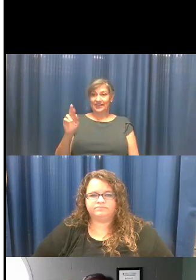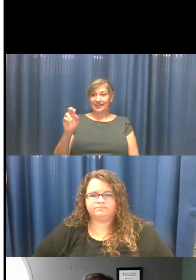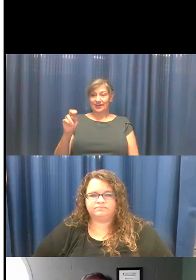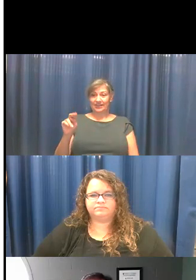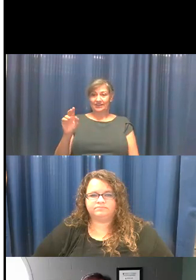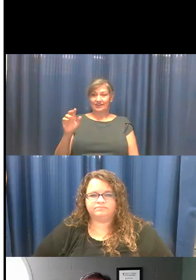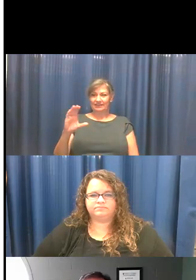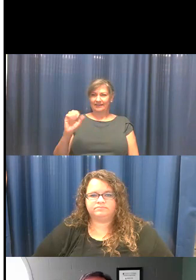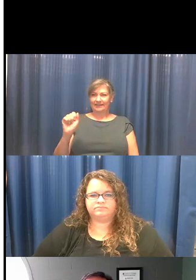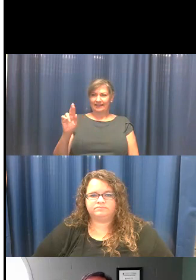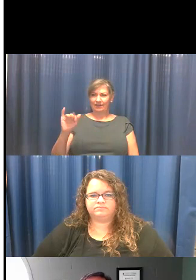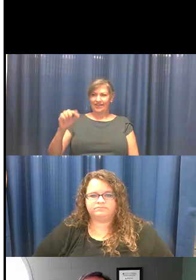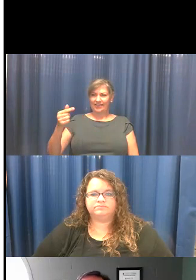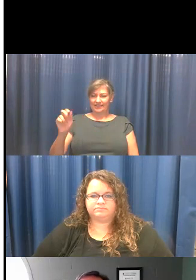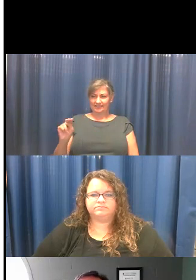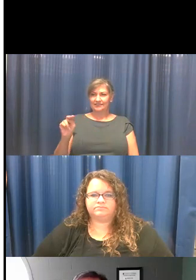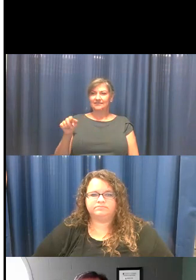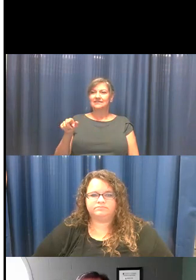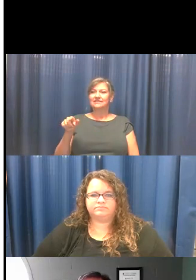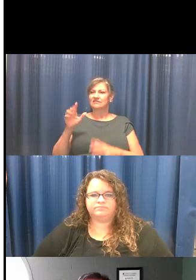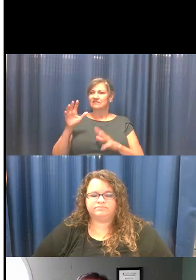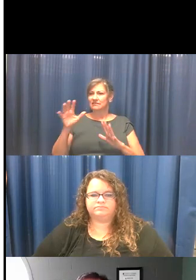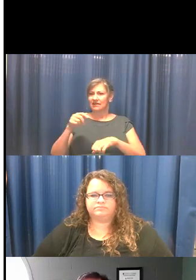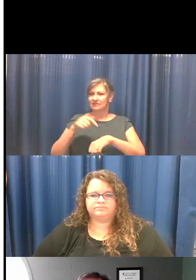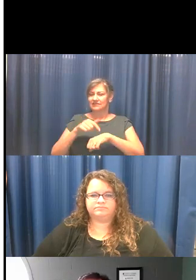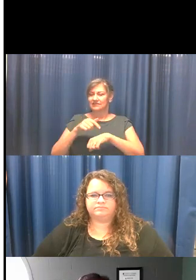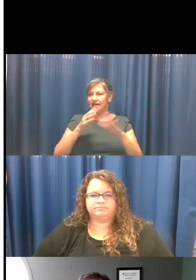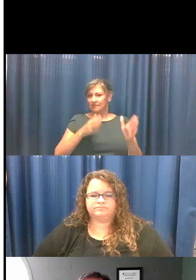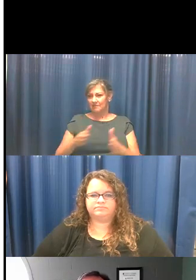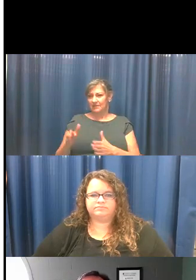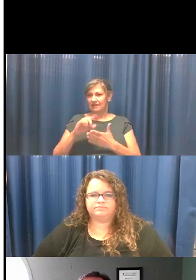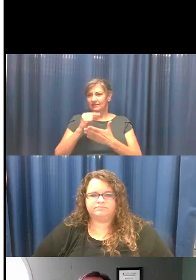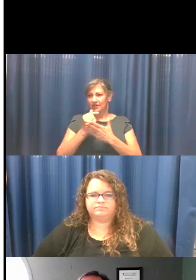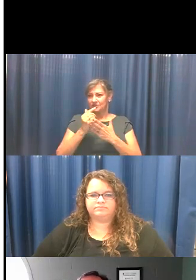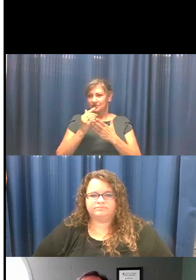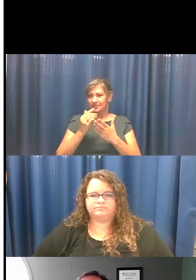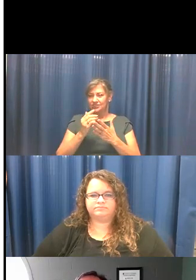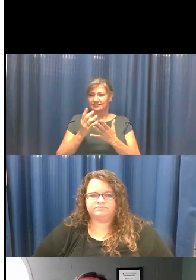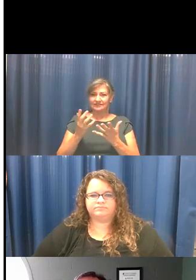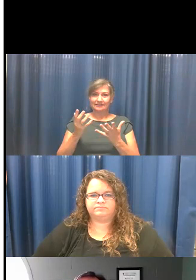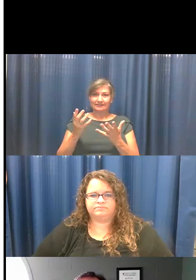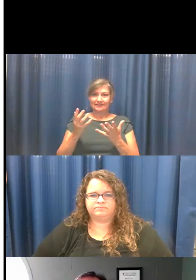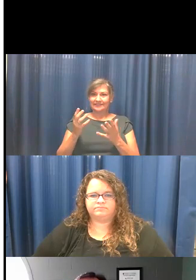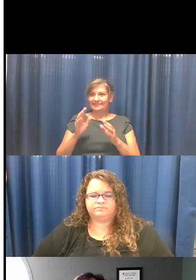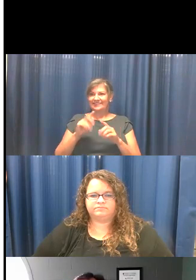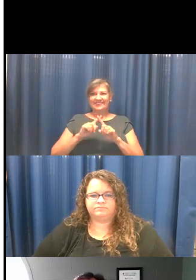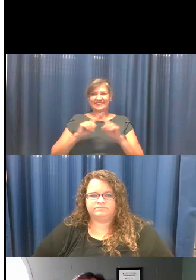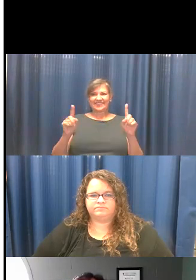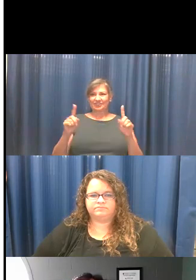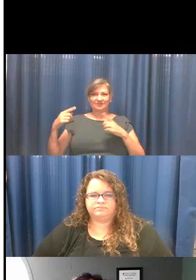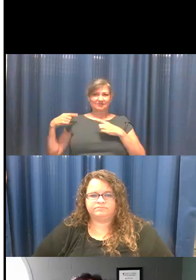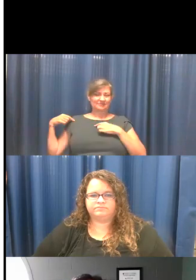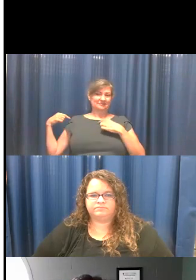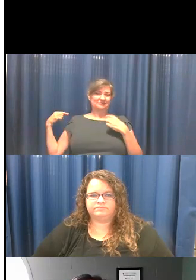this. She put an enormous amount of time into planning a graduation unlike any that the college had ever held in our